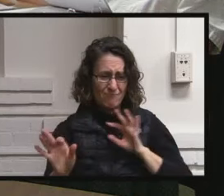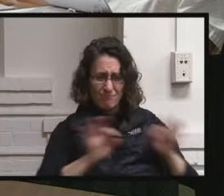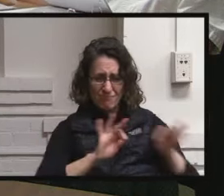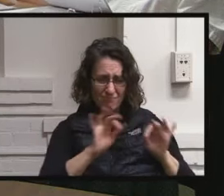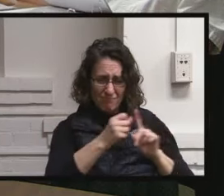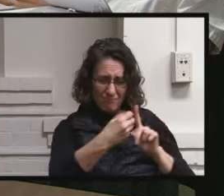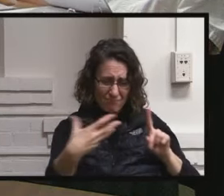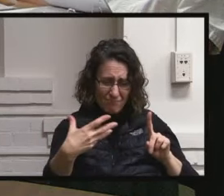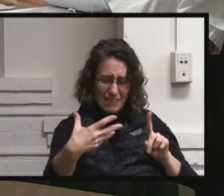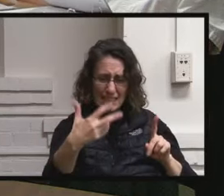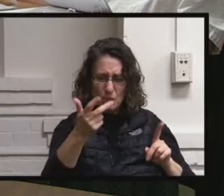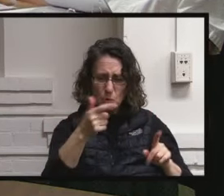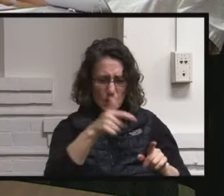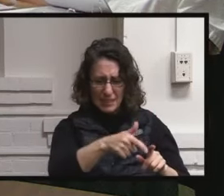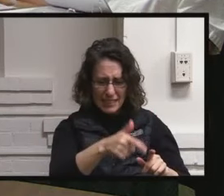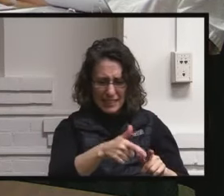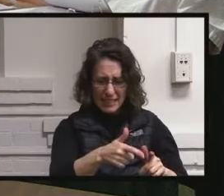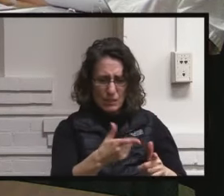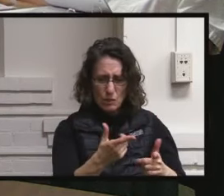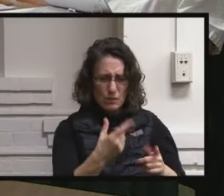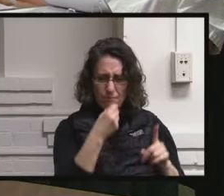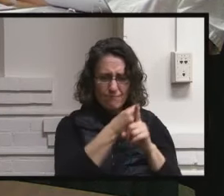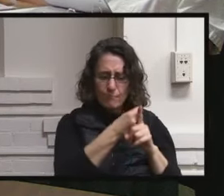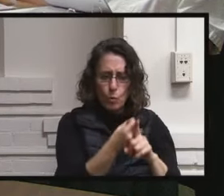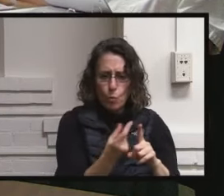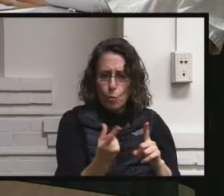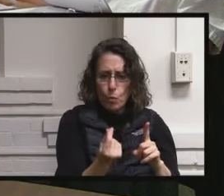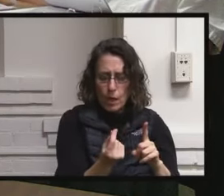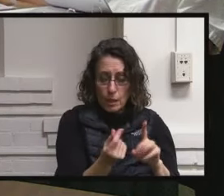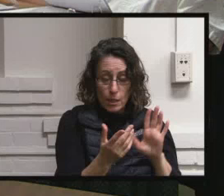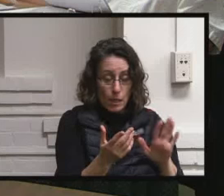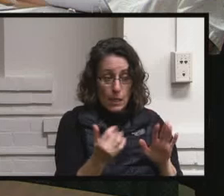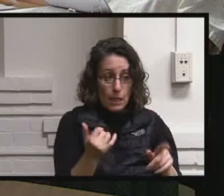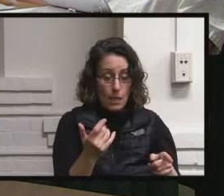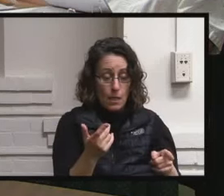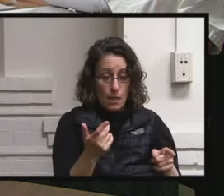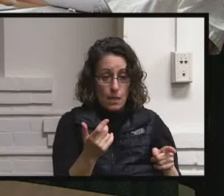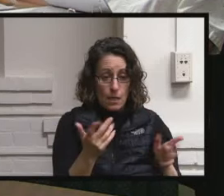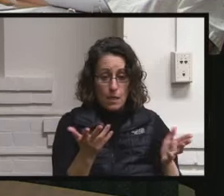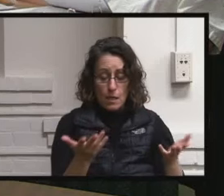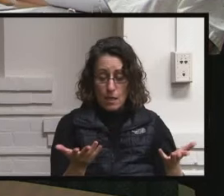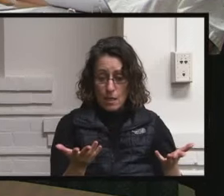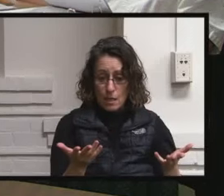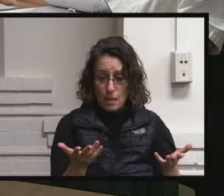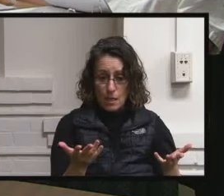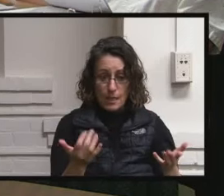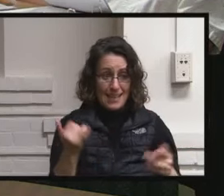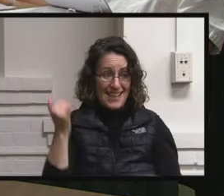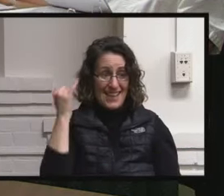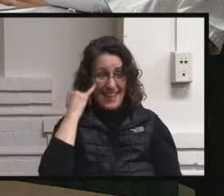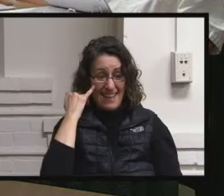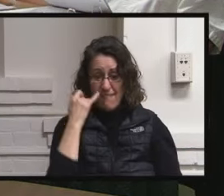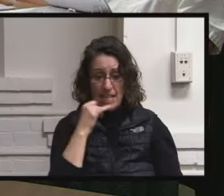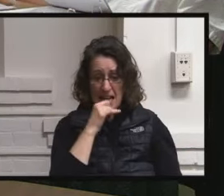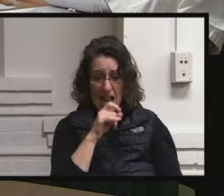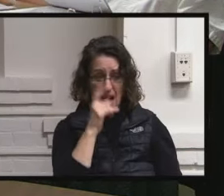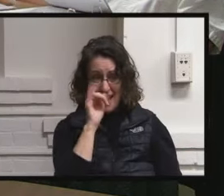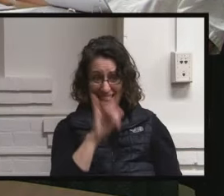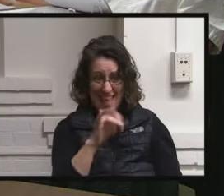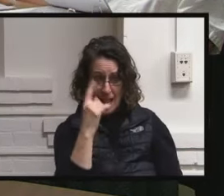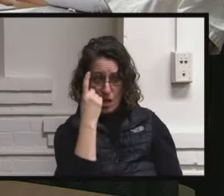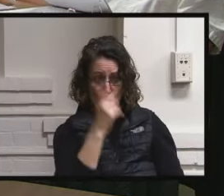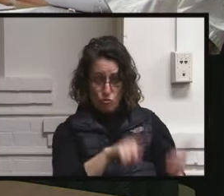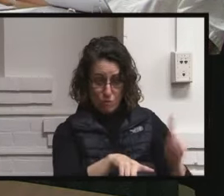Brattleboro would otherwise be expecting to receive additional real